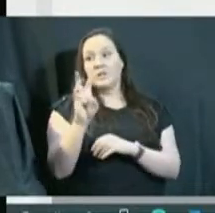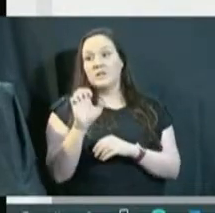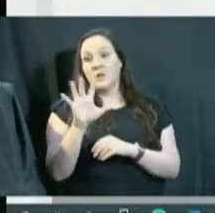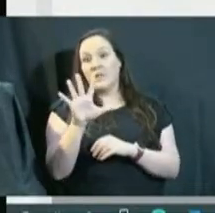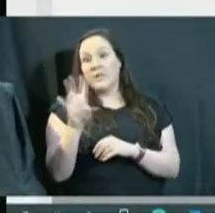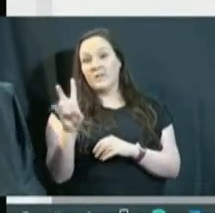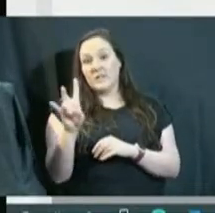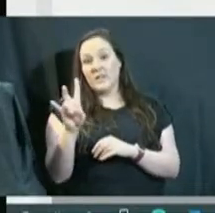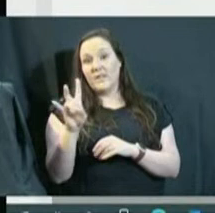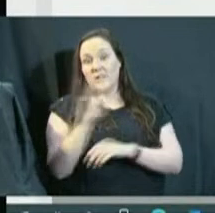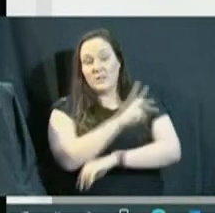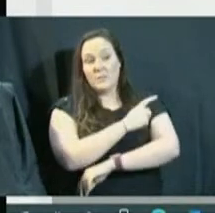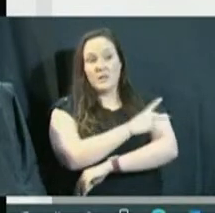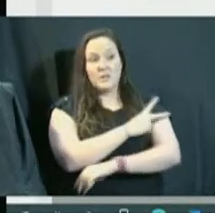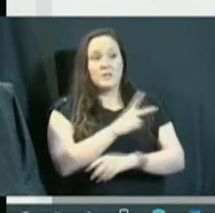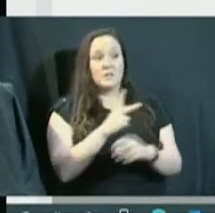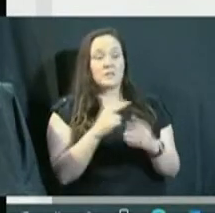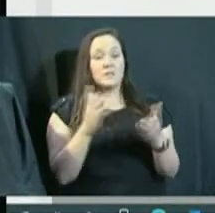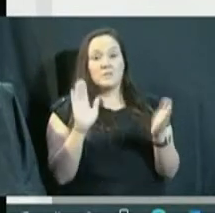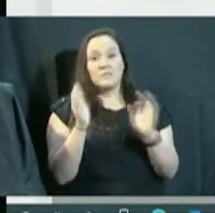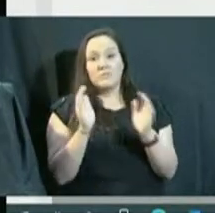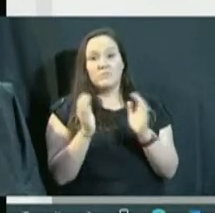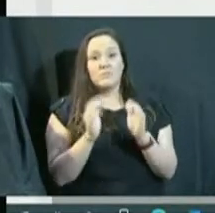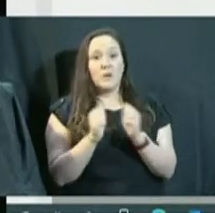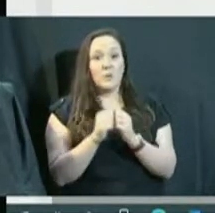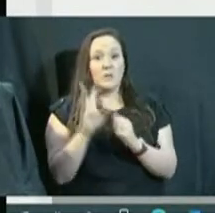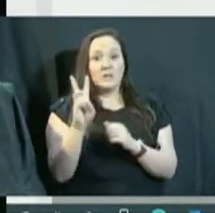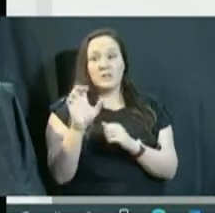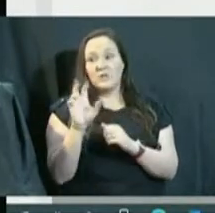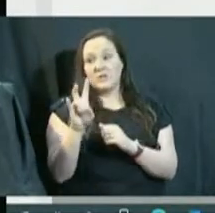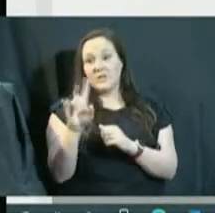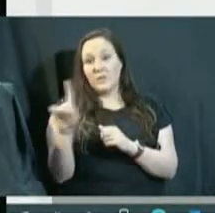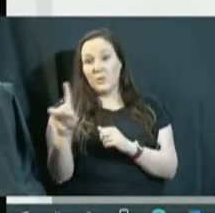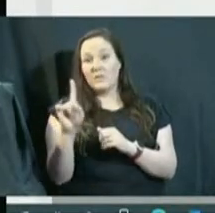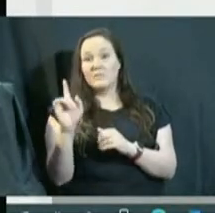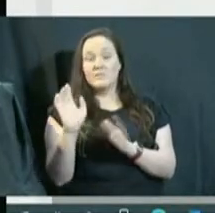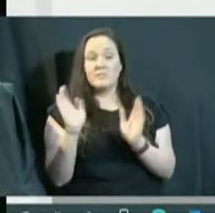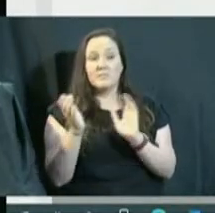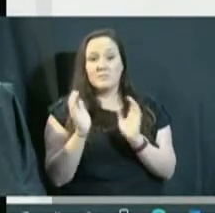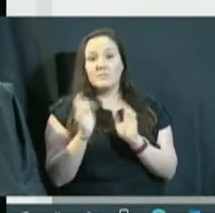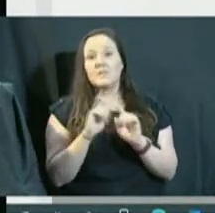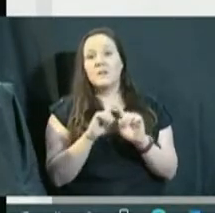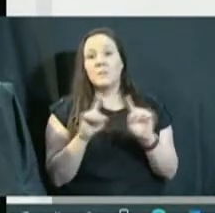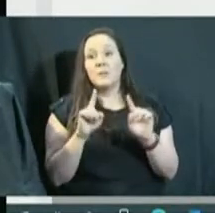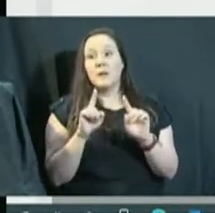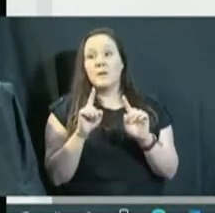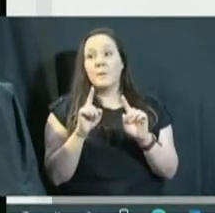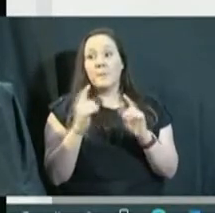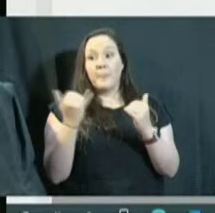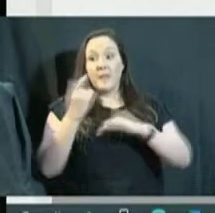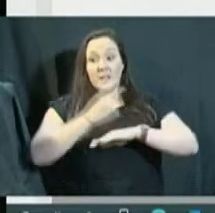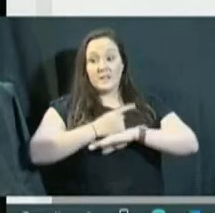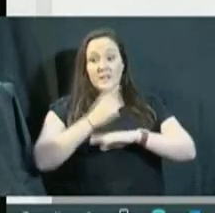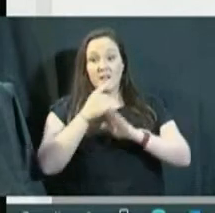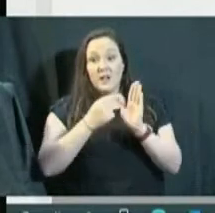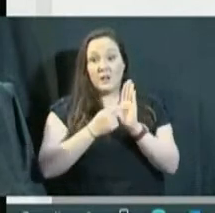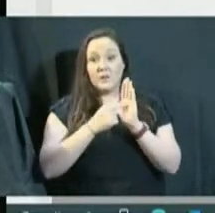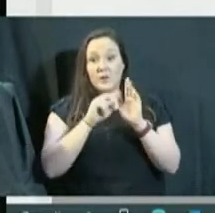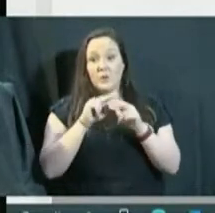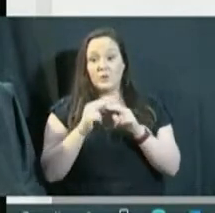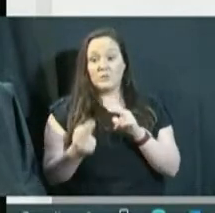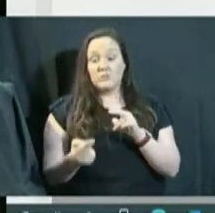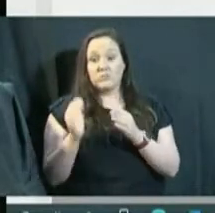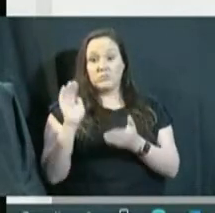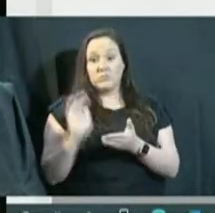757 patients versus 671. But you see there has been a drop, and I believe today's data shows a drop. I think it's gone